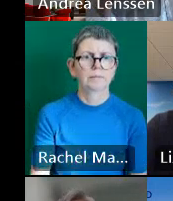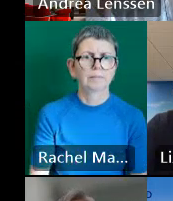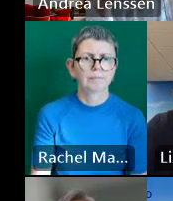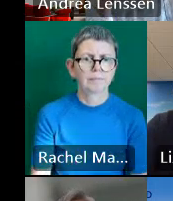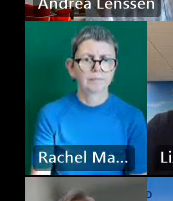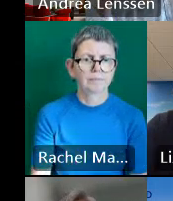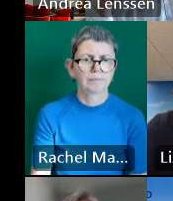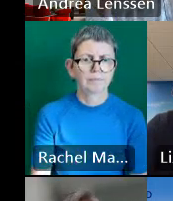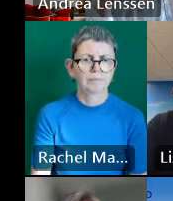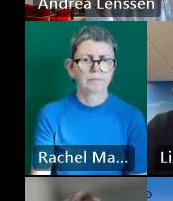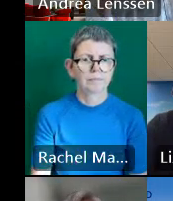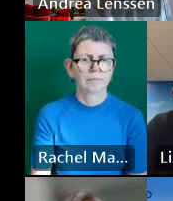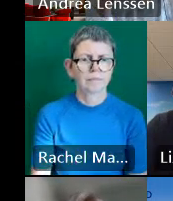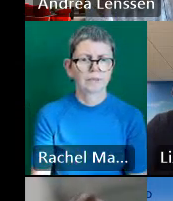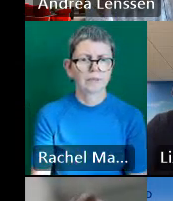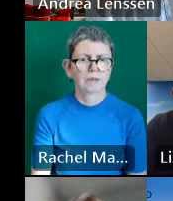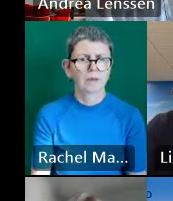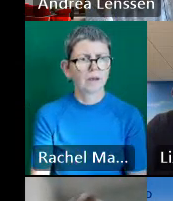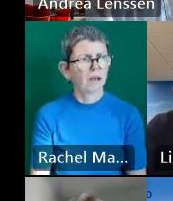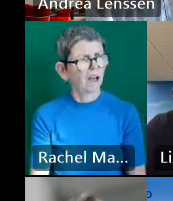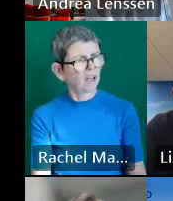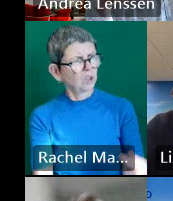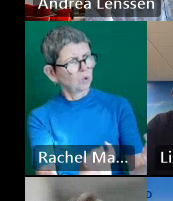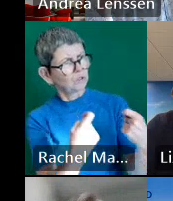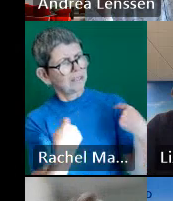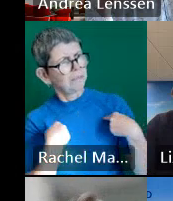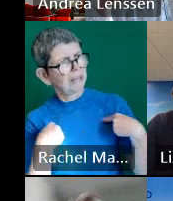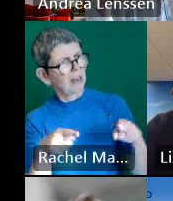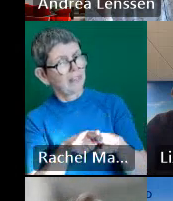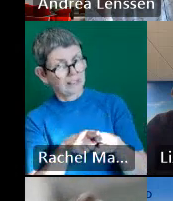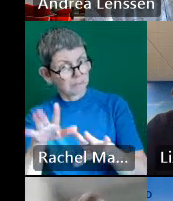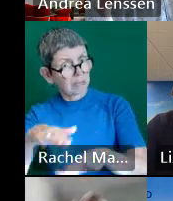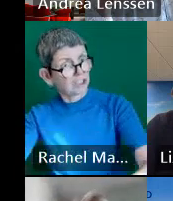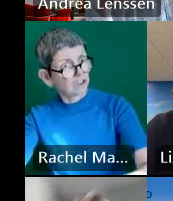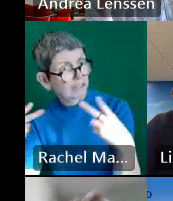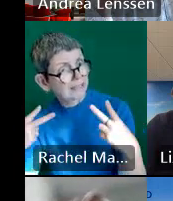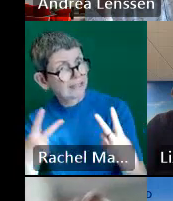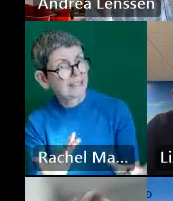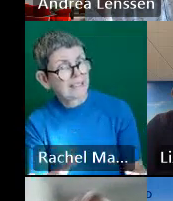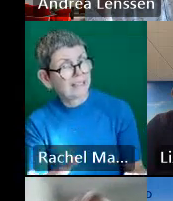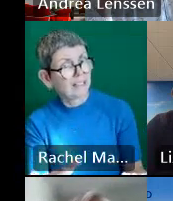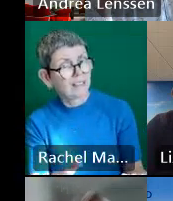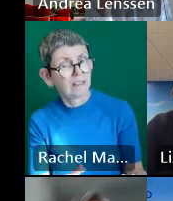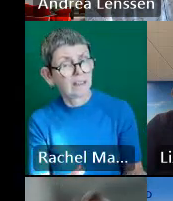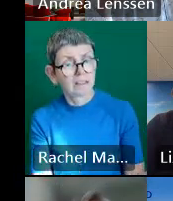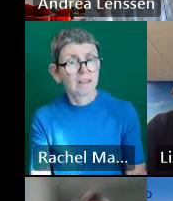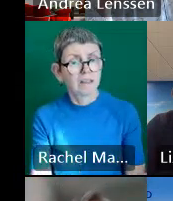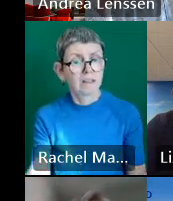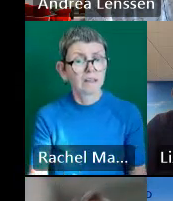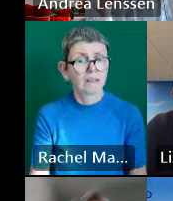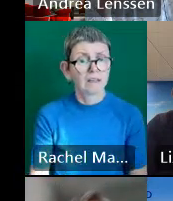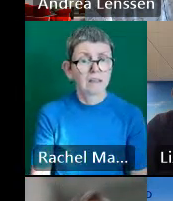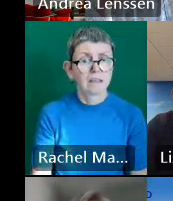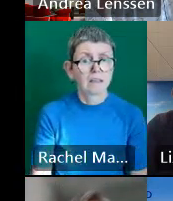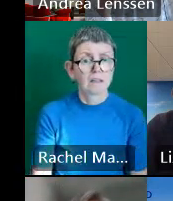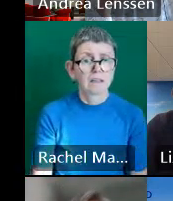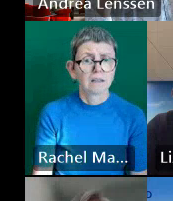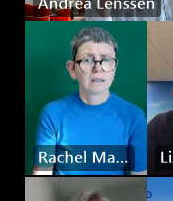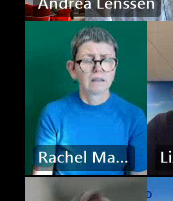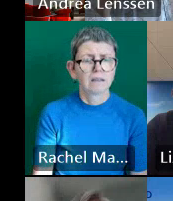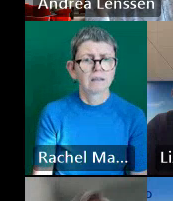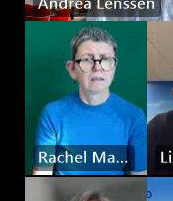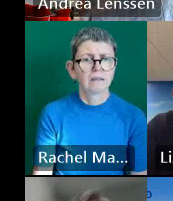Are you treating me like this in front of my kids for allegation? There is no allegation. And you hurting me. I'm